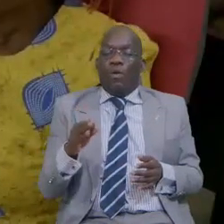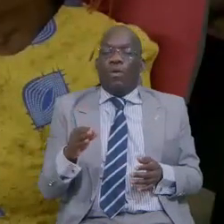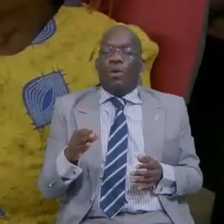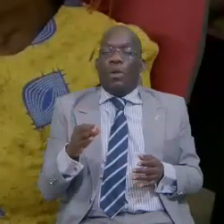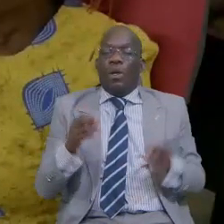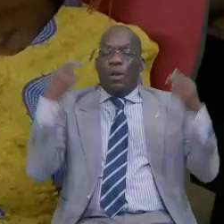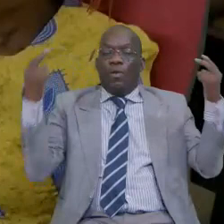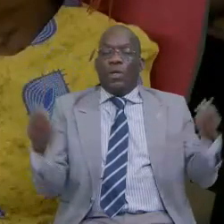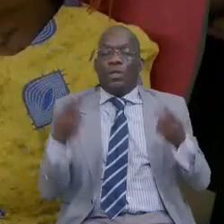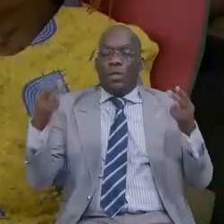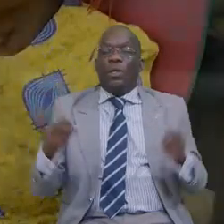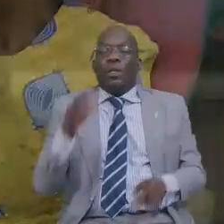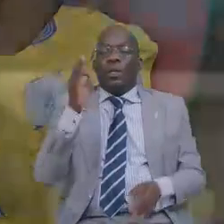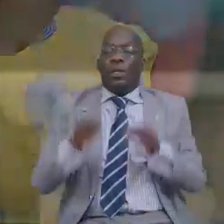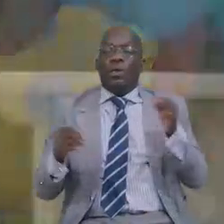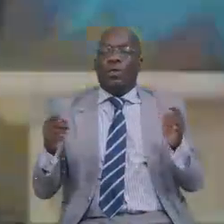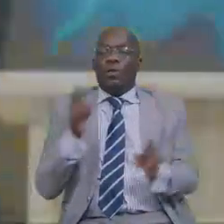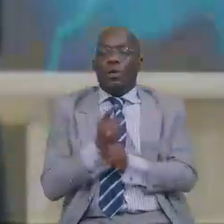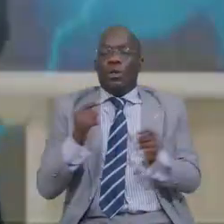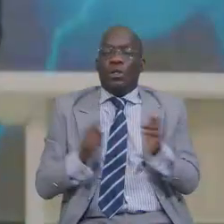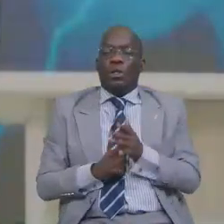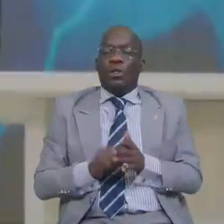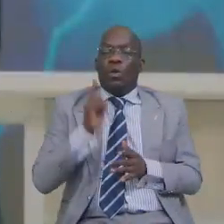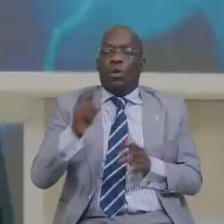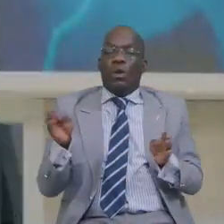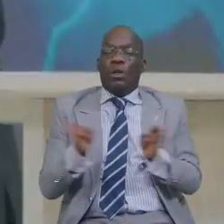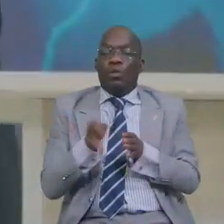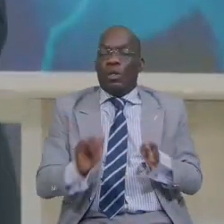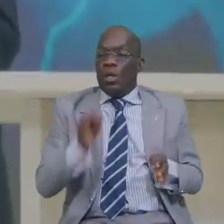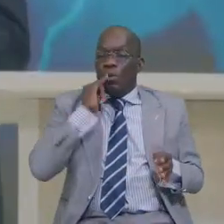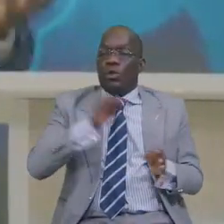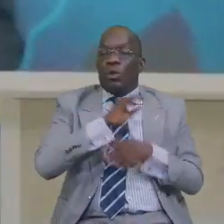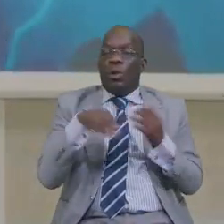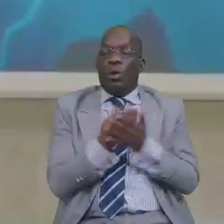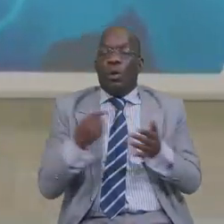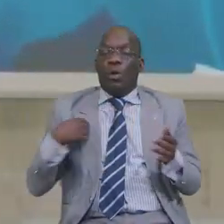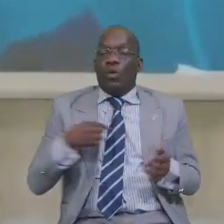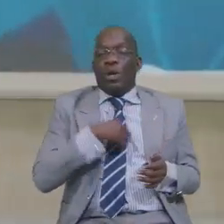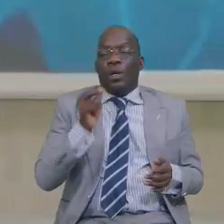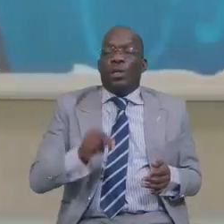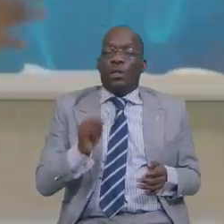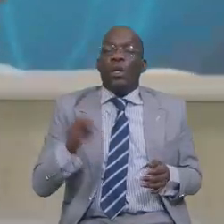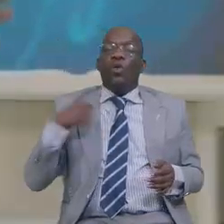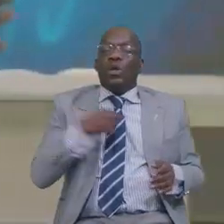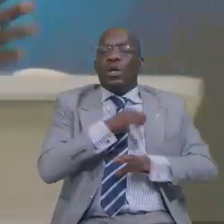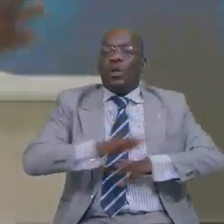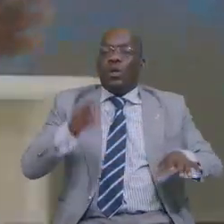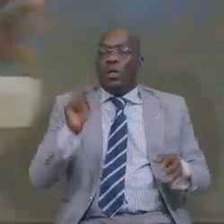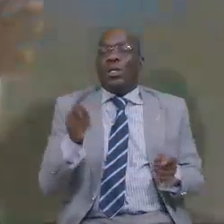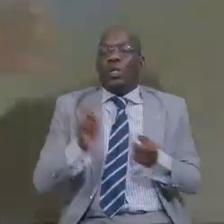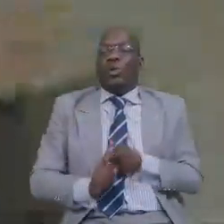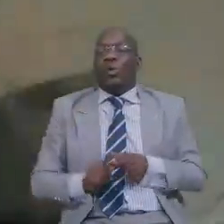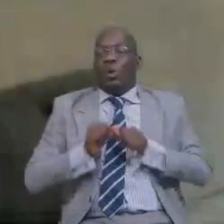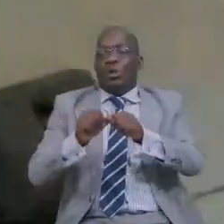one meeting is what will come, and we say, you don't have to listen or read the Bible or do anything anymore, we will